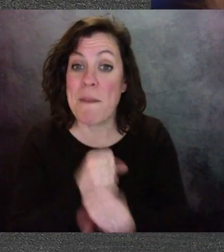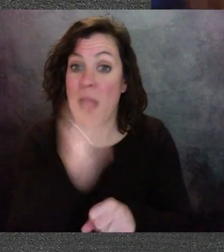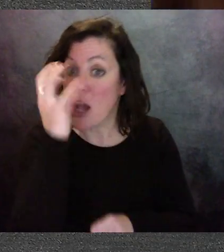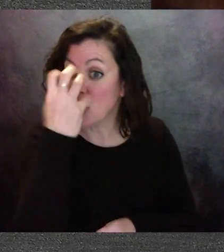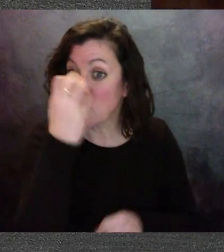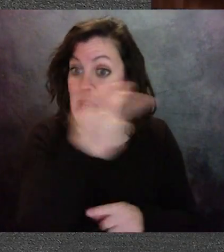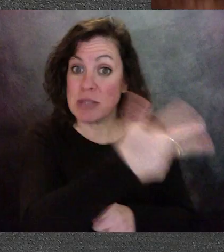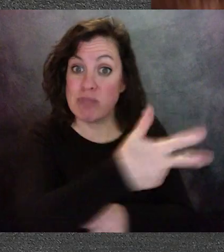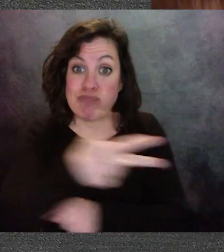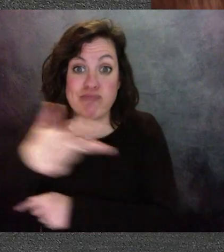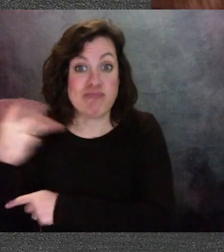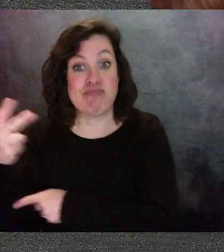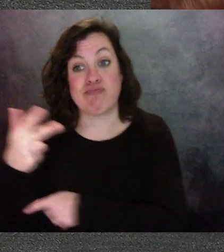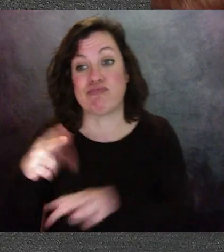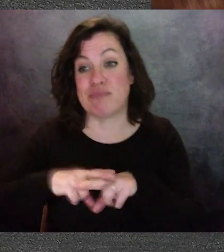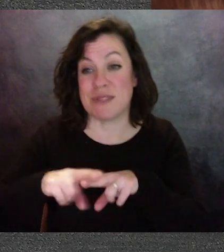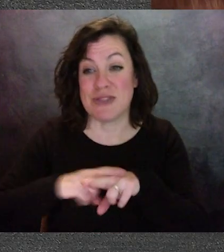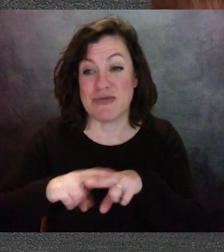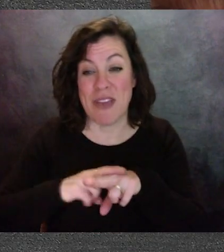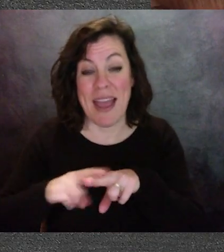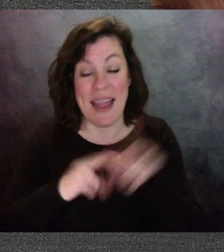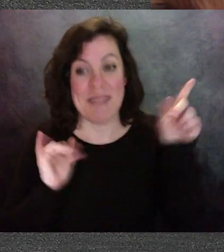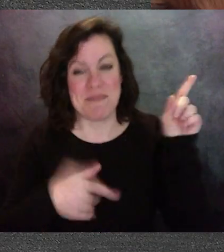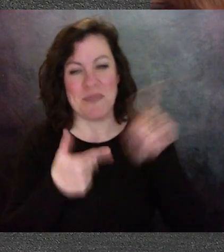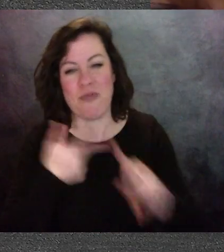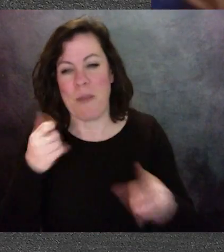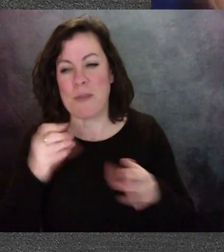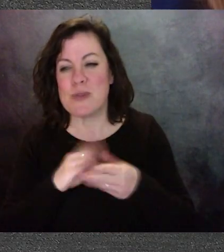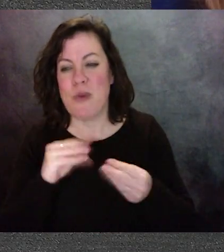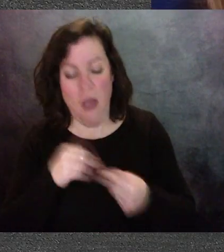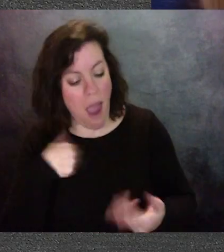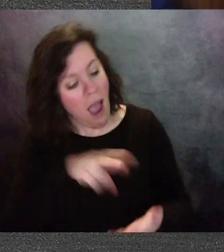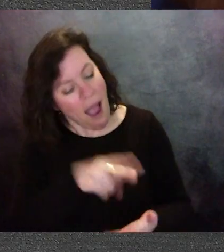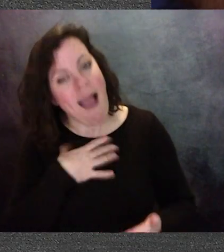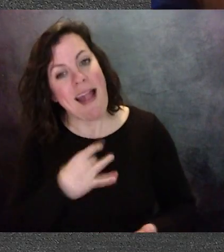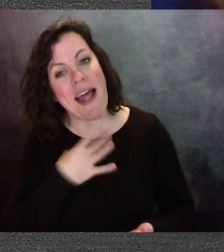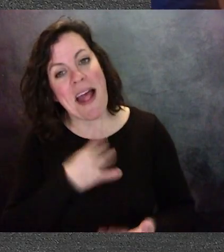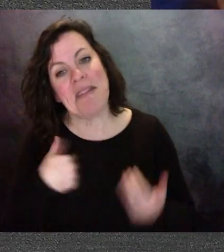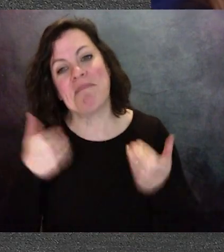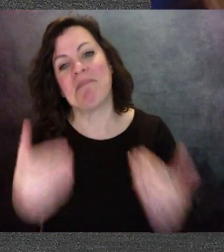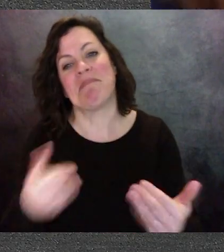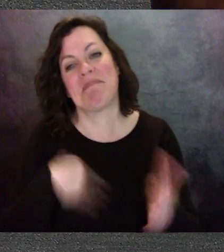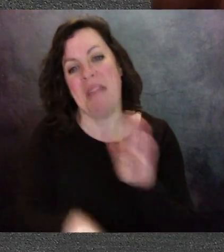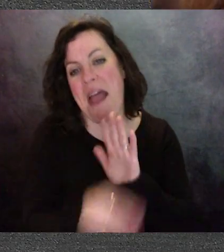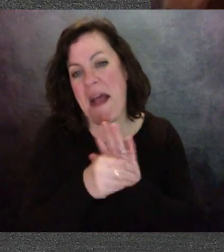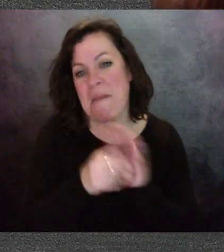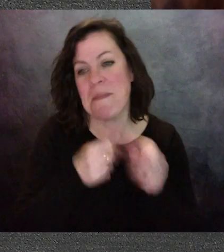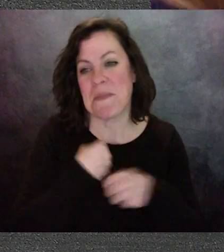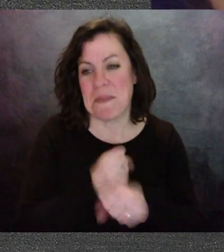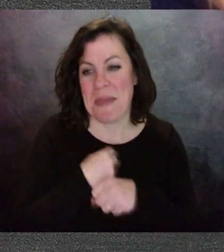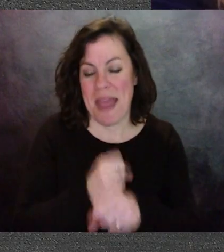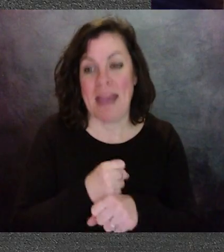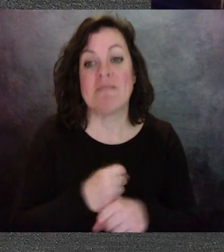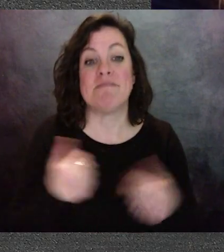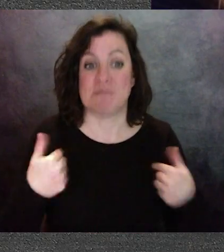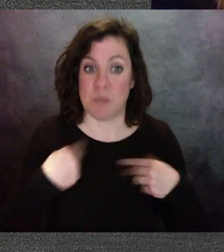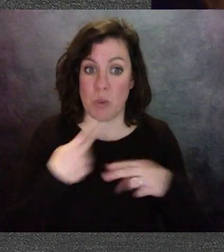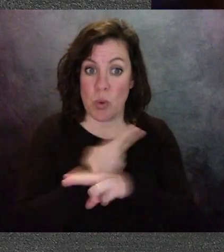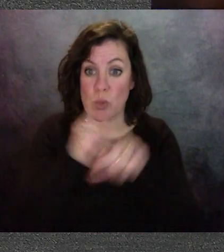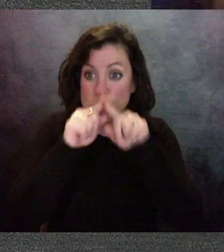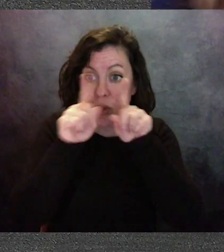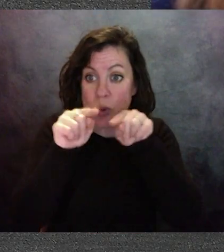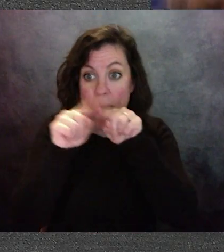little circus car out of a rectangle, 3 squares, and 2 circles. And then I took my glue stick and glued it on